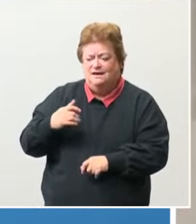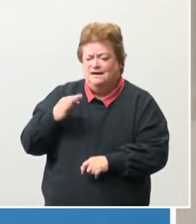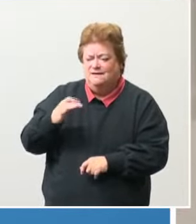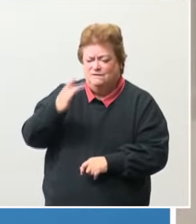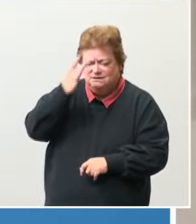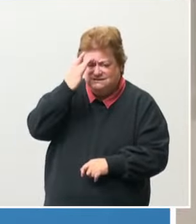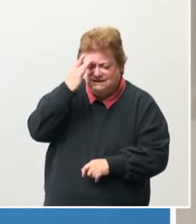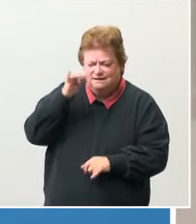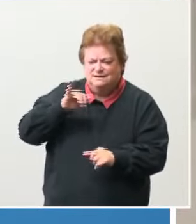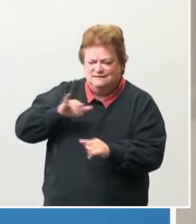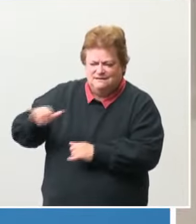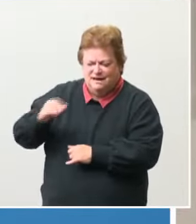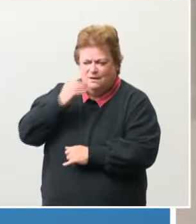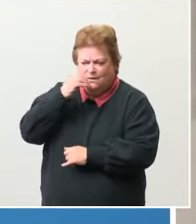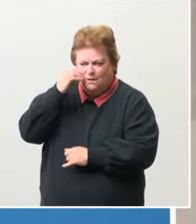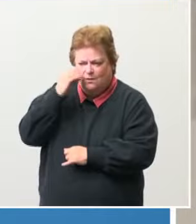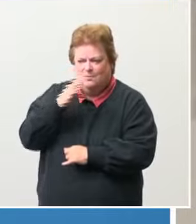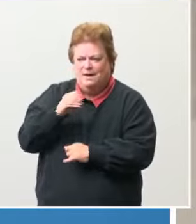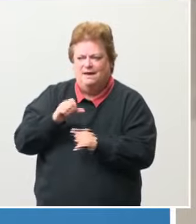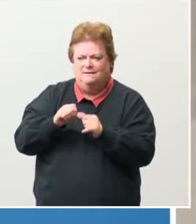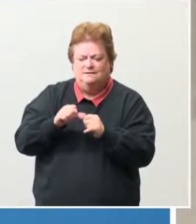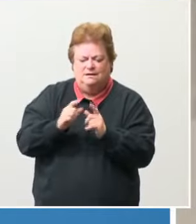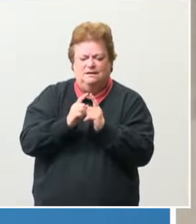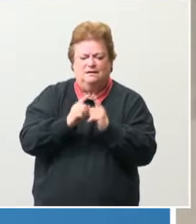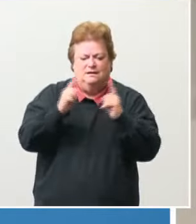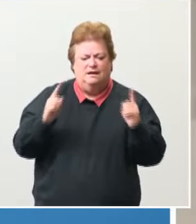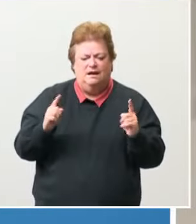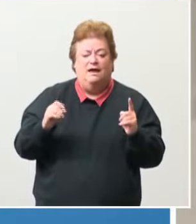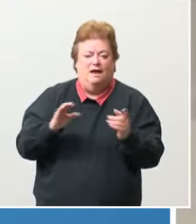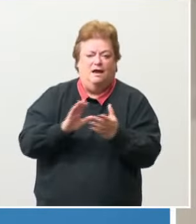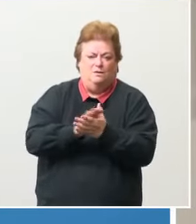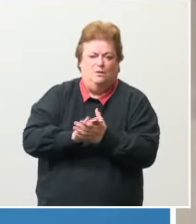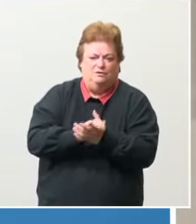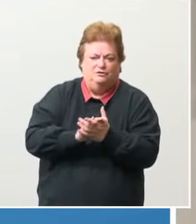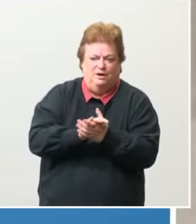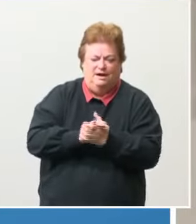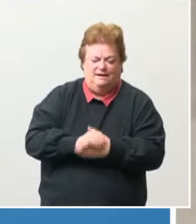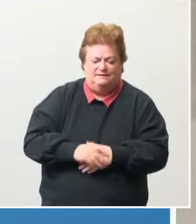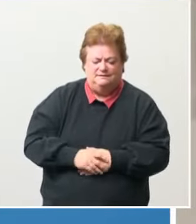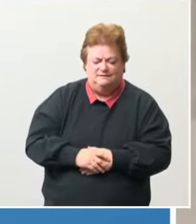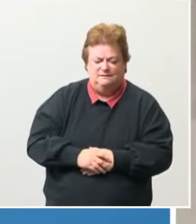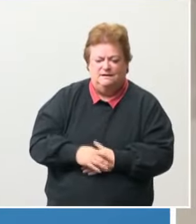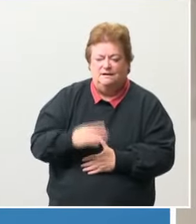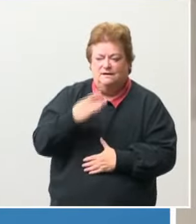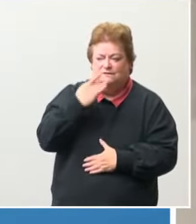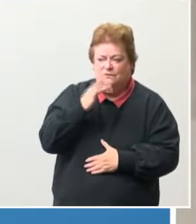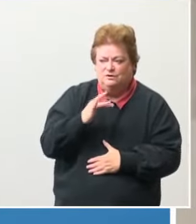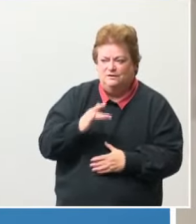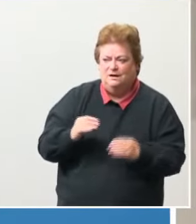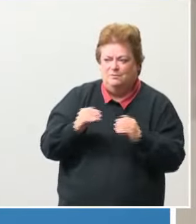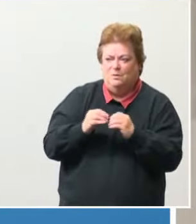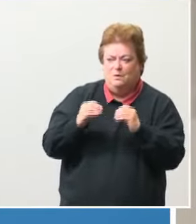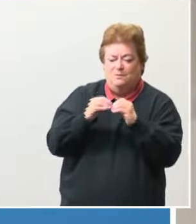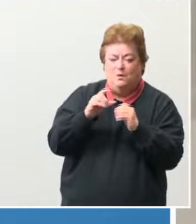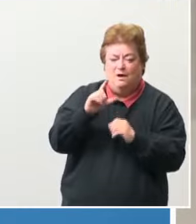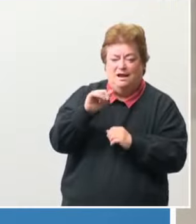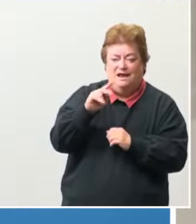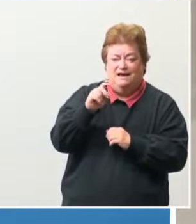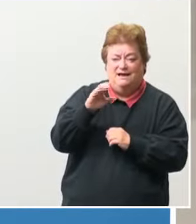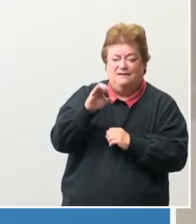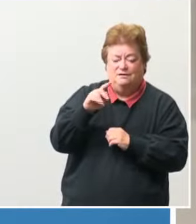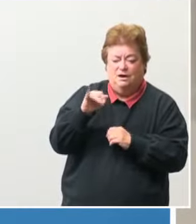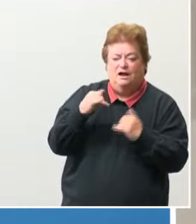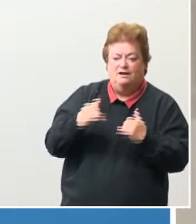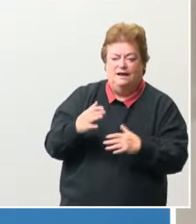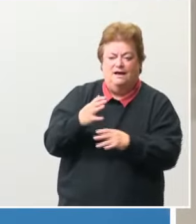sick, and to watch your distance from others and to wash your hands. Fortunately, more and more Lancaster County residents